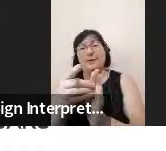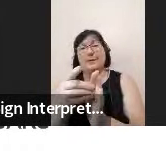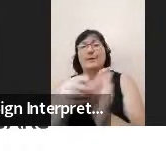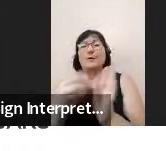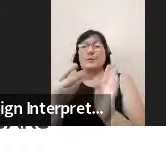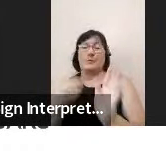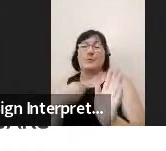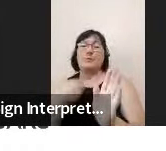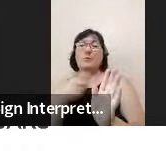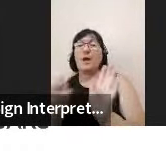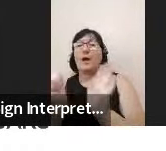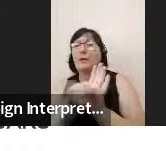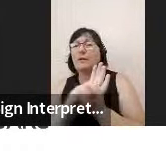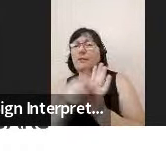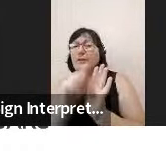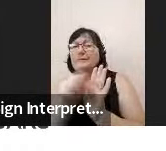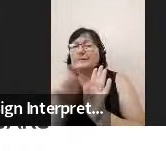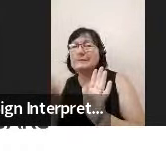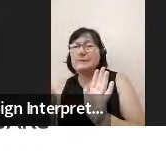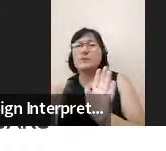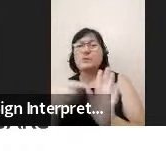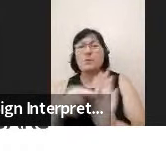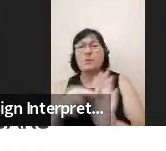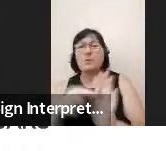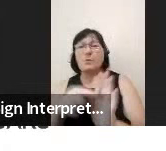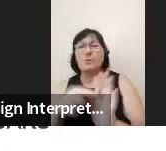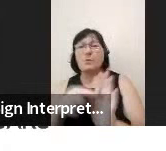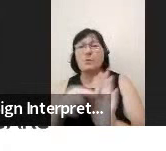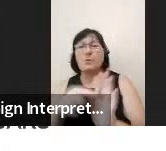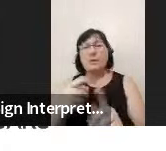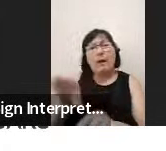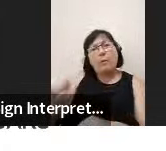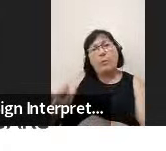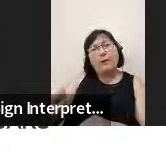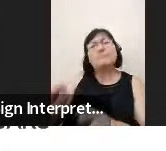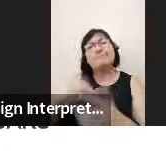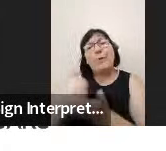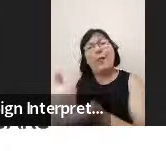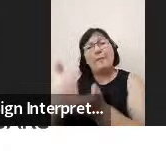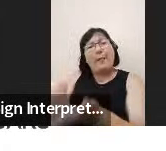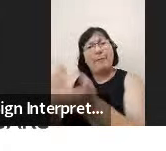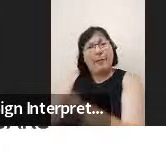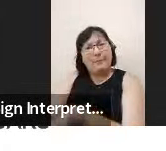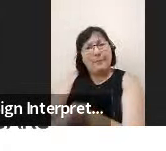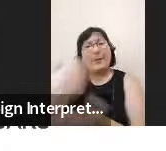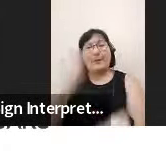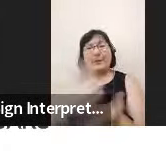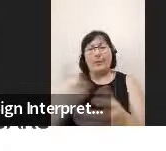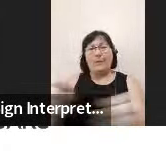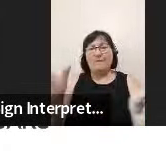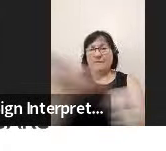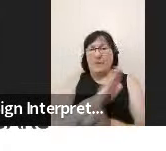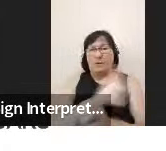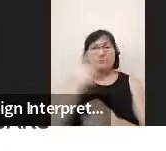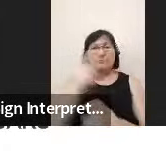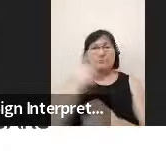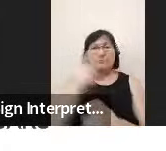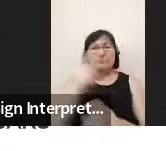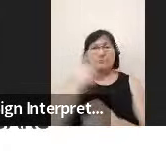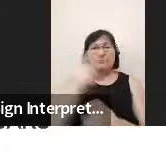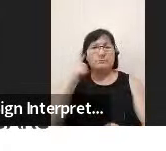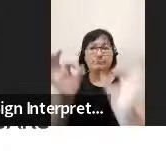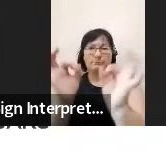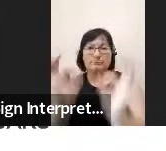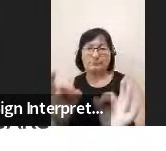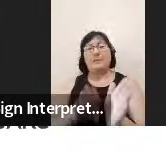your hand until you are fully compliant. Then you can proceed with your application. We do not reject any application that